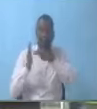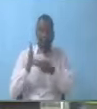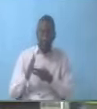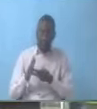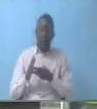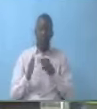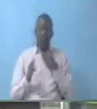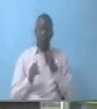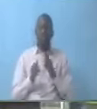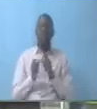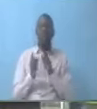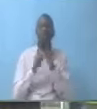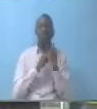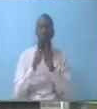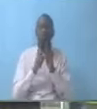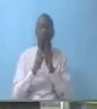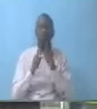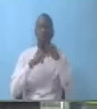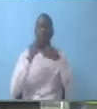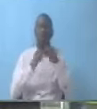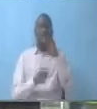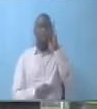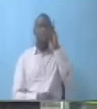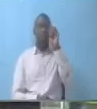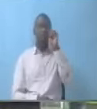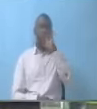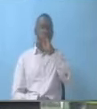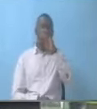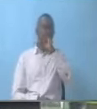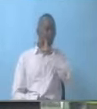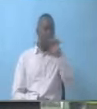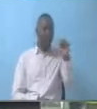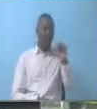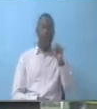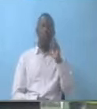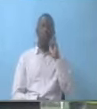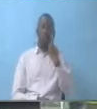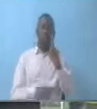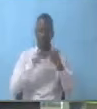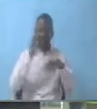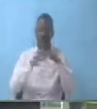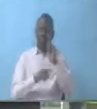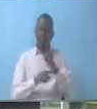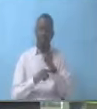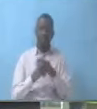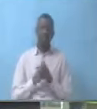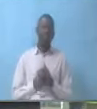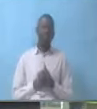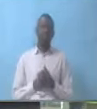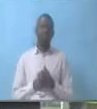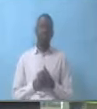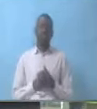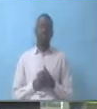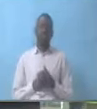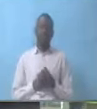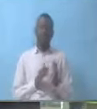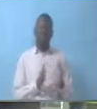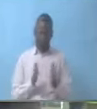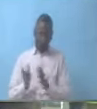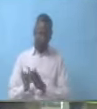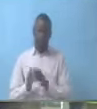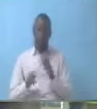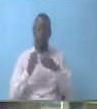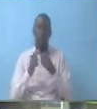one and deal with them. Mm-hmm. Then the freezing of assets and other properties decree, and this